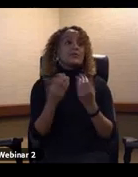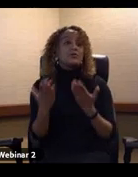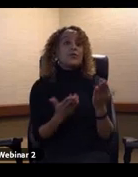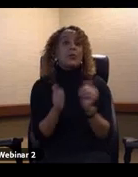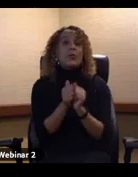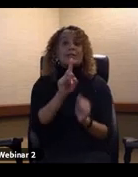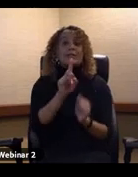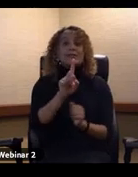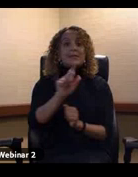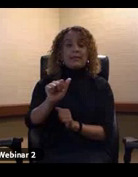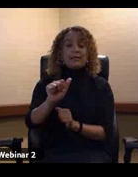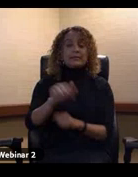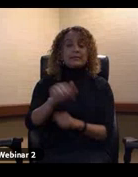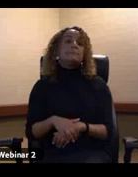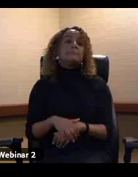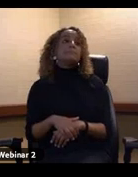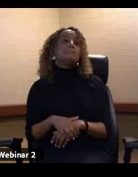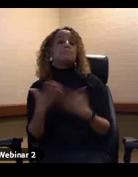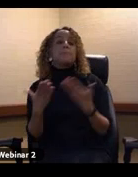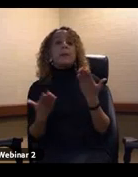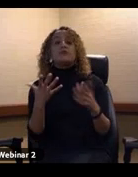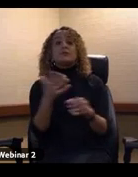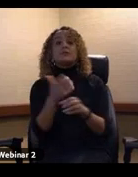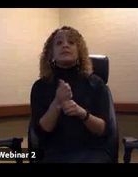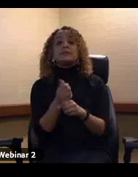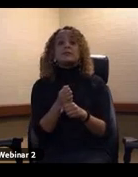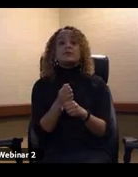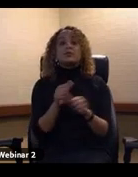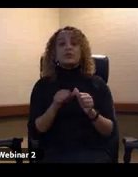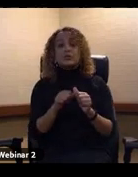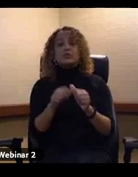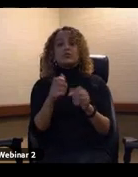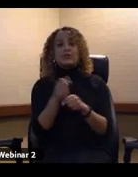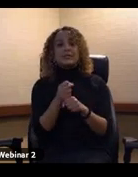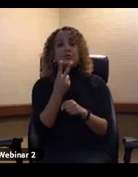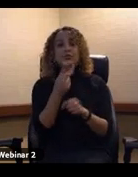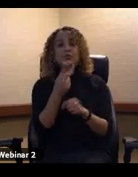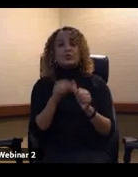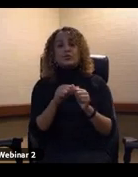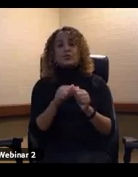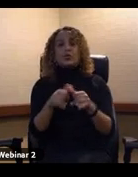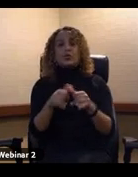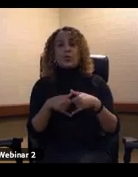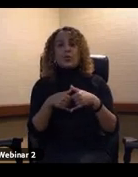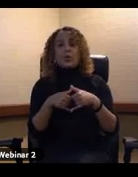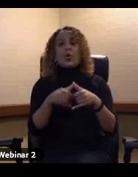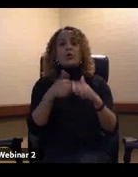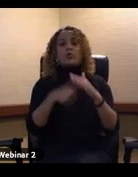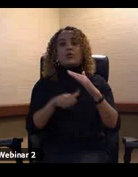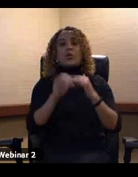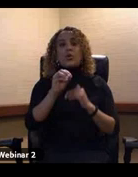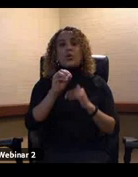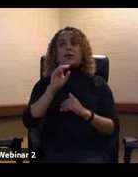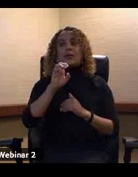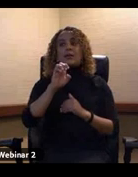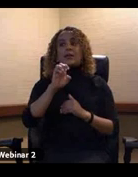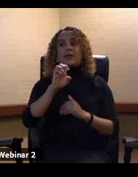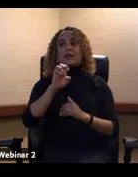organization serving individuals with disabilities that has received 2 continuation awards under OVW's disabilities